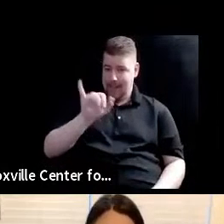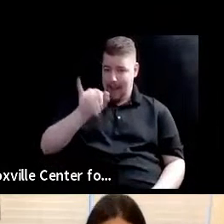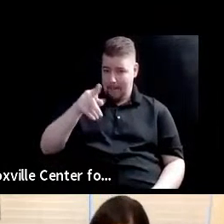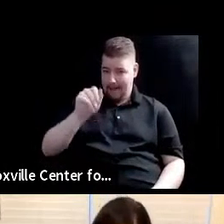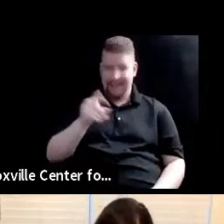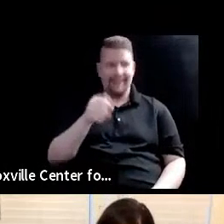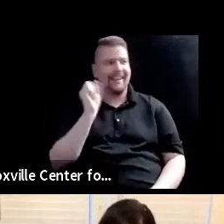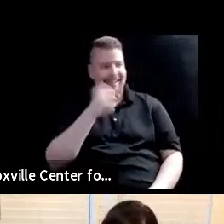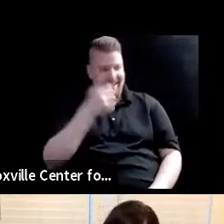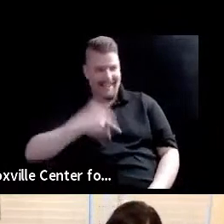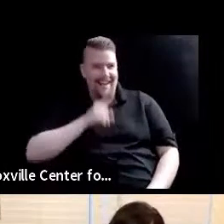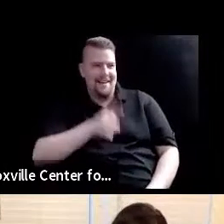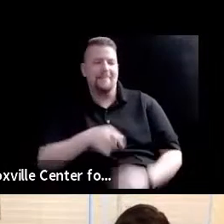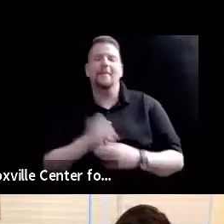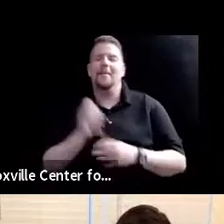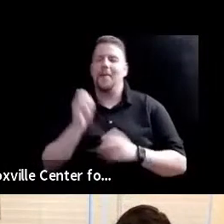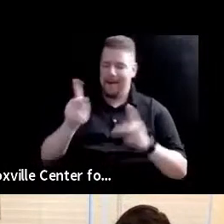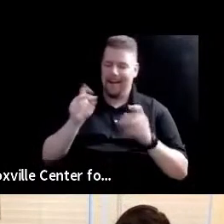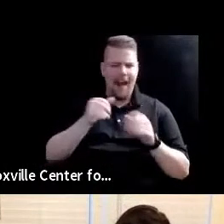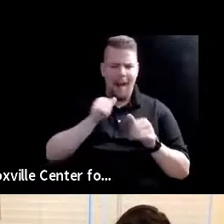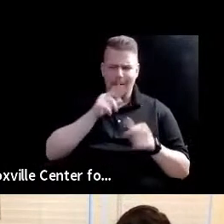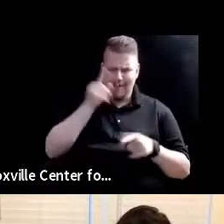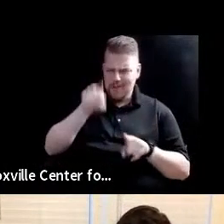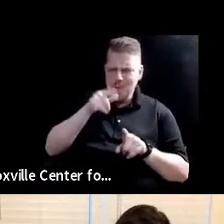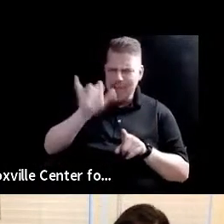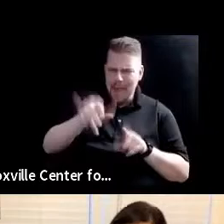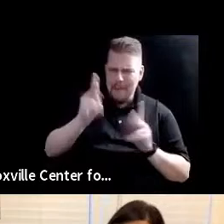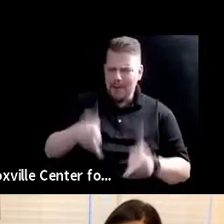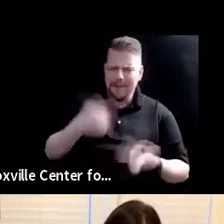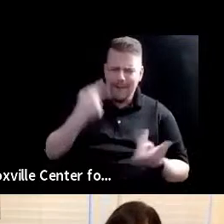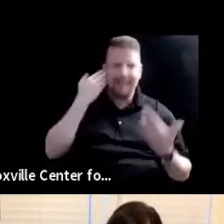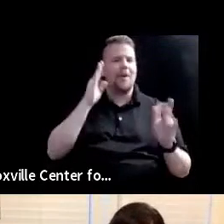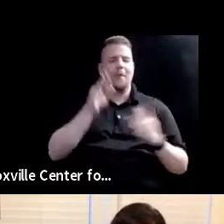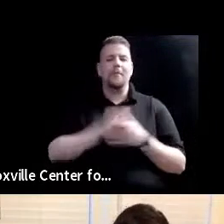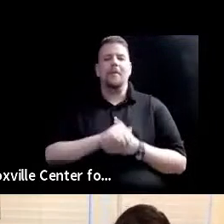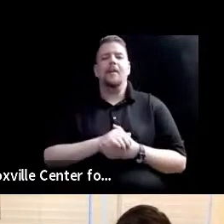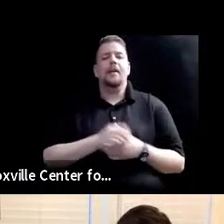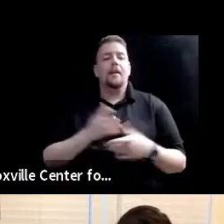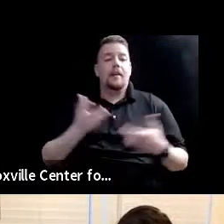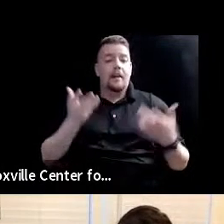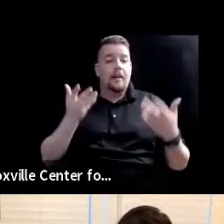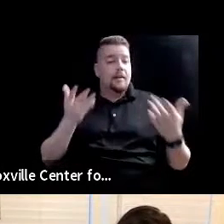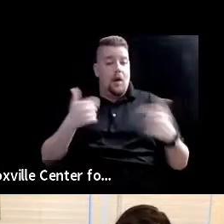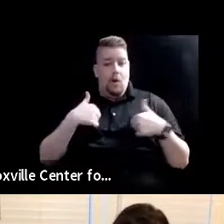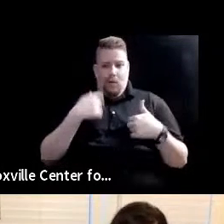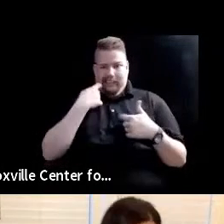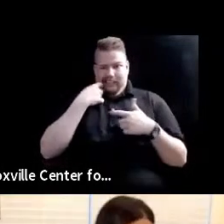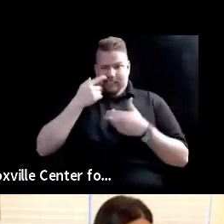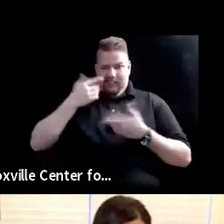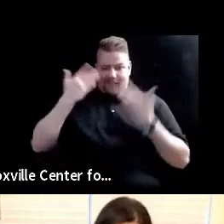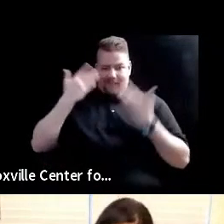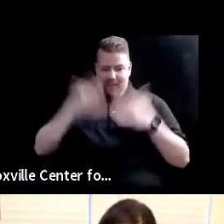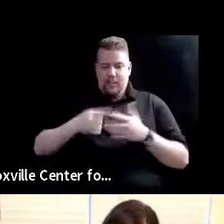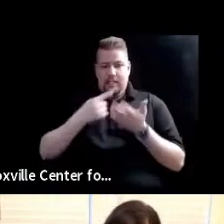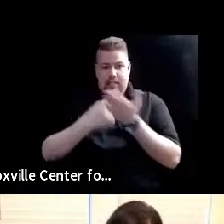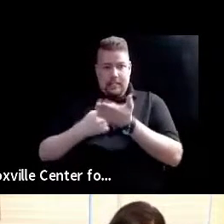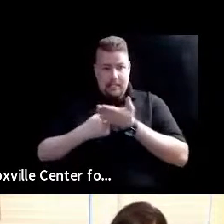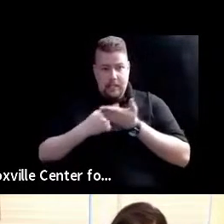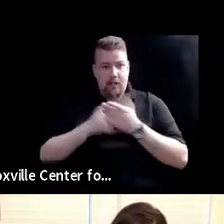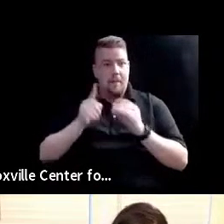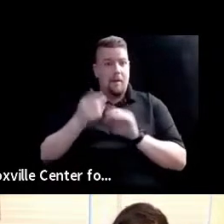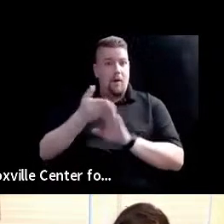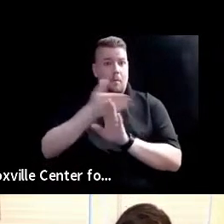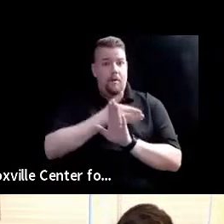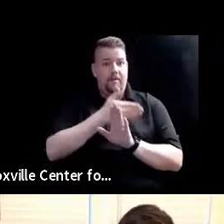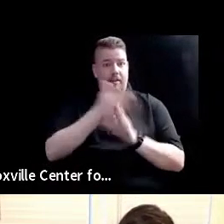am. Okay. Yeah, I wasn't sure who that one was. So we just finished discussion of a